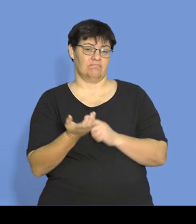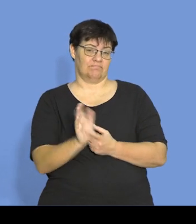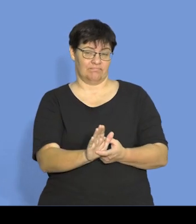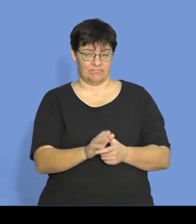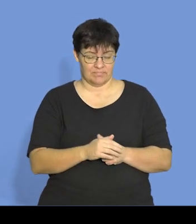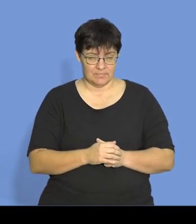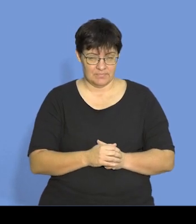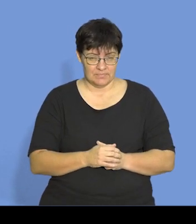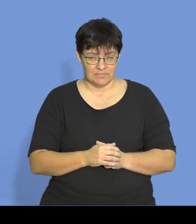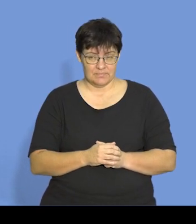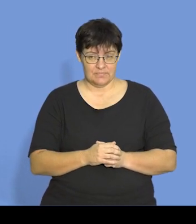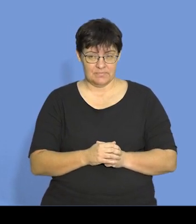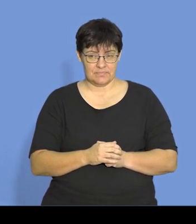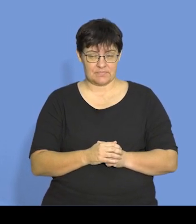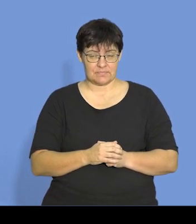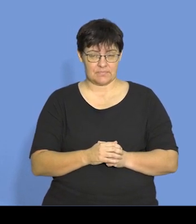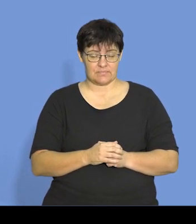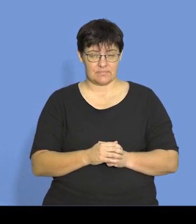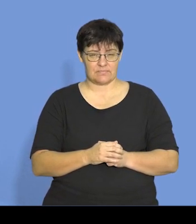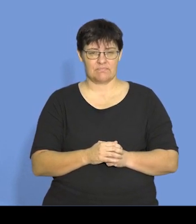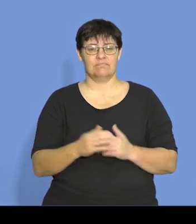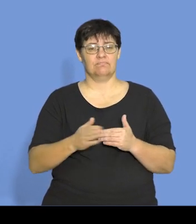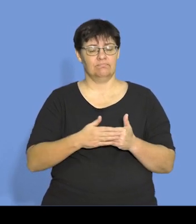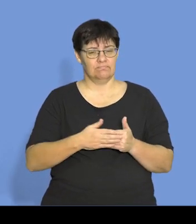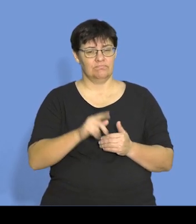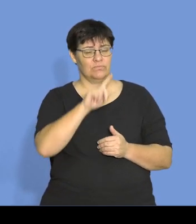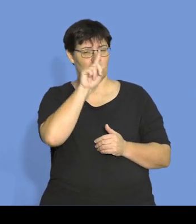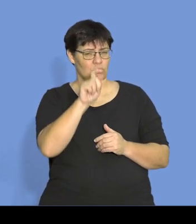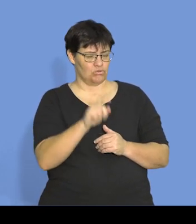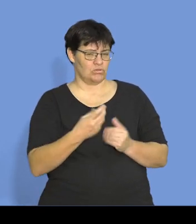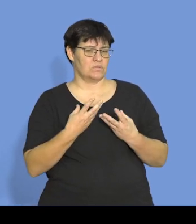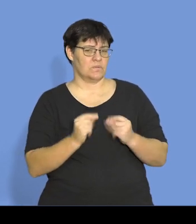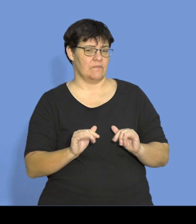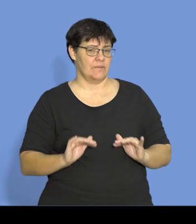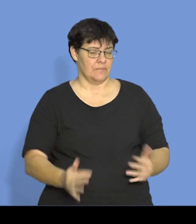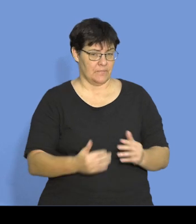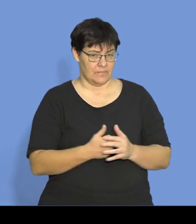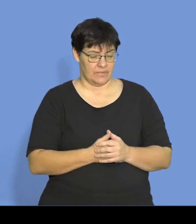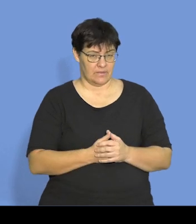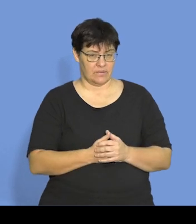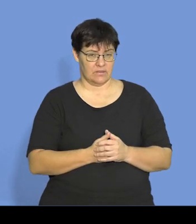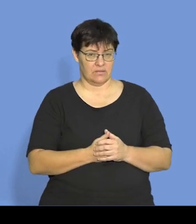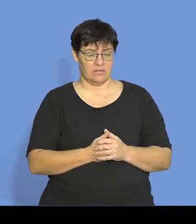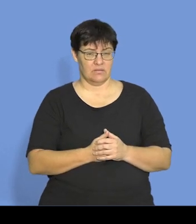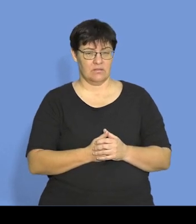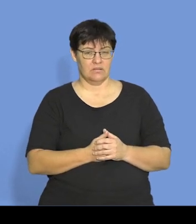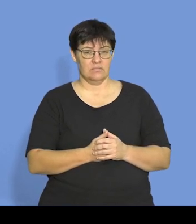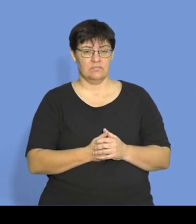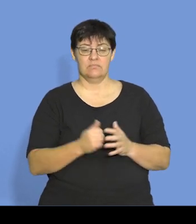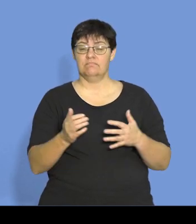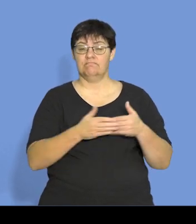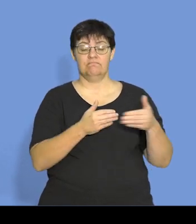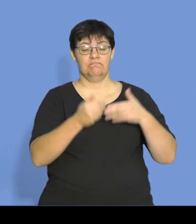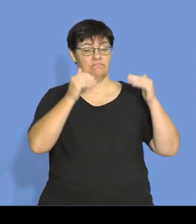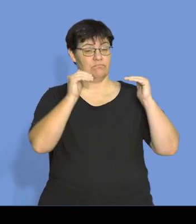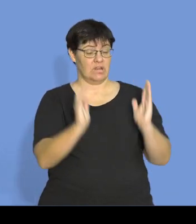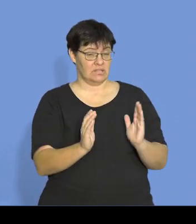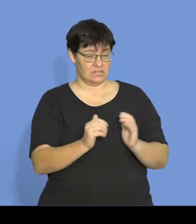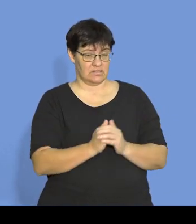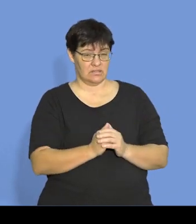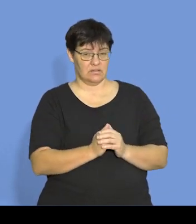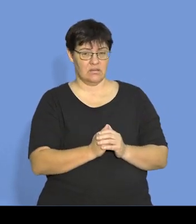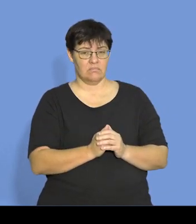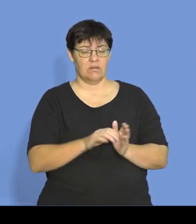two graphs. Now, let's look at some more questions to try and solve. Remember, whenever